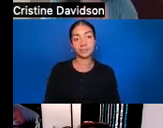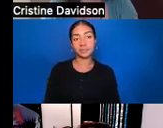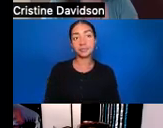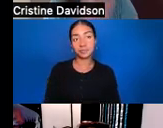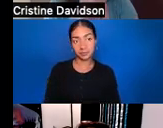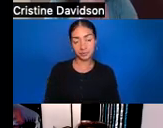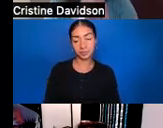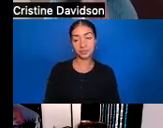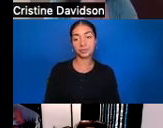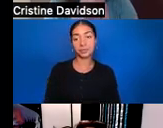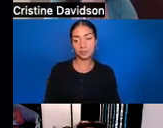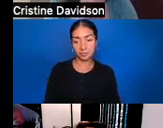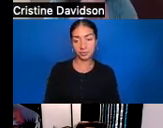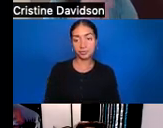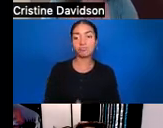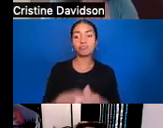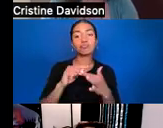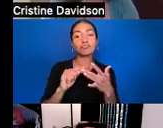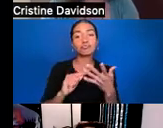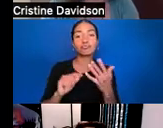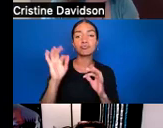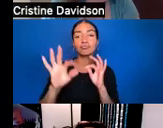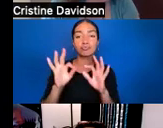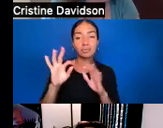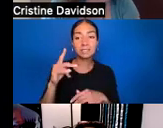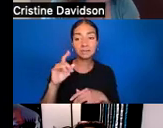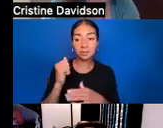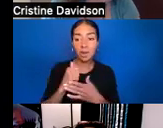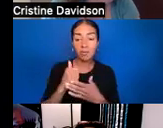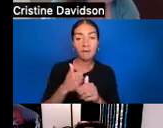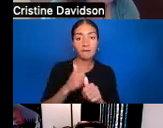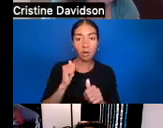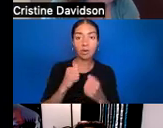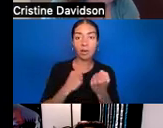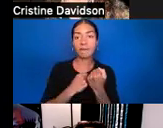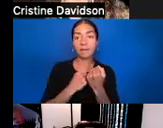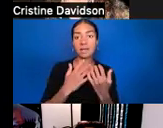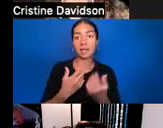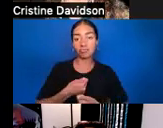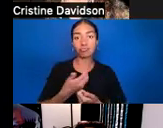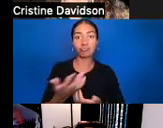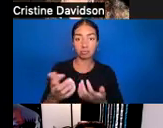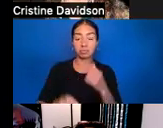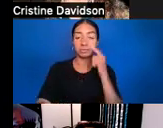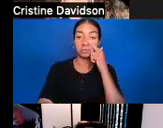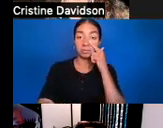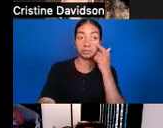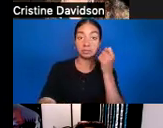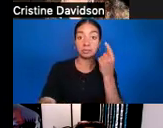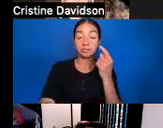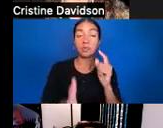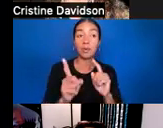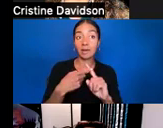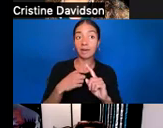there are some tips to avoid advocate burnout. And when I first started being an advocate, nobody talked to me